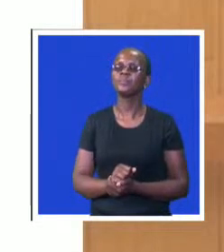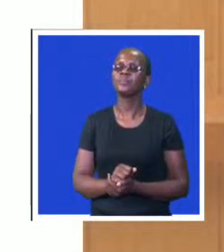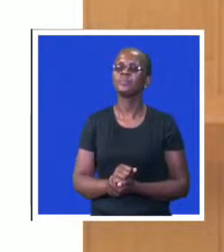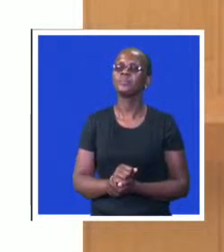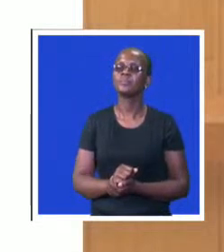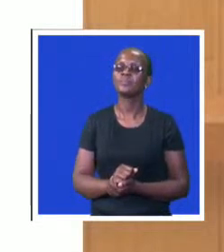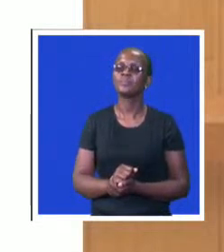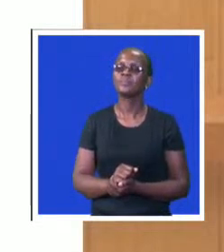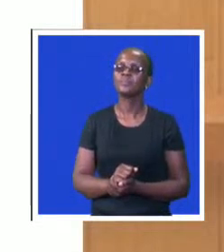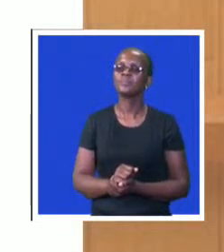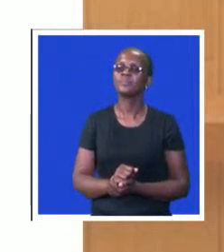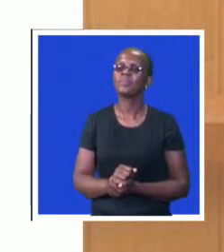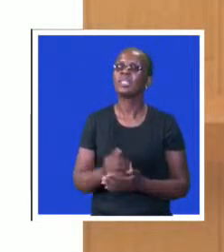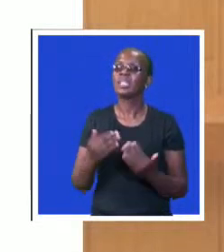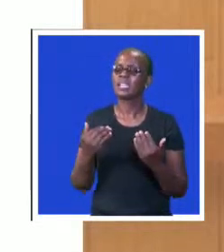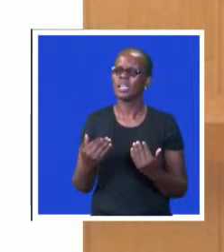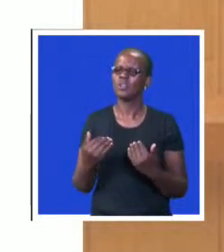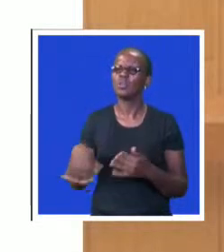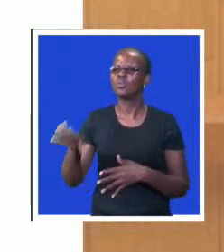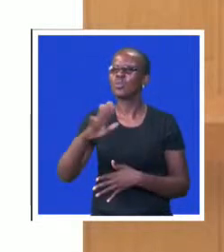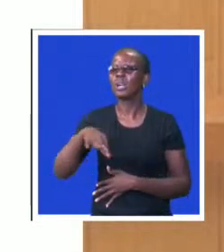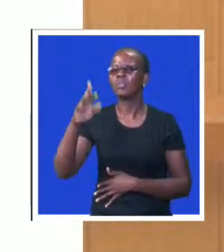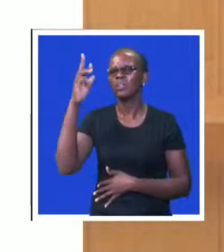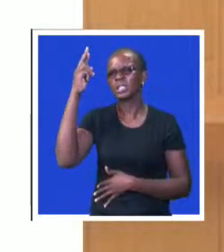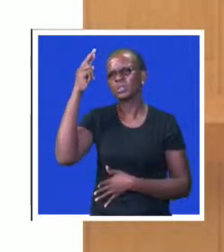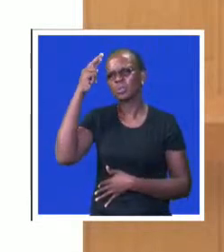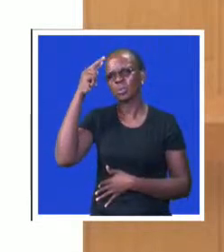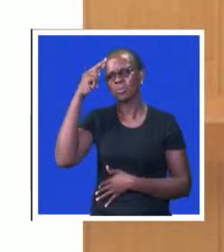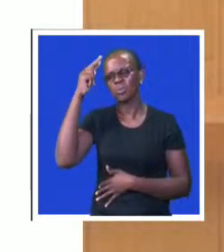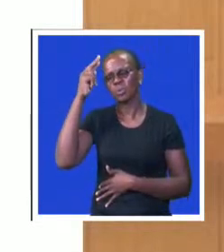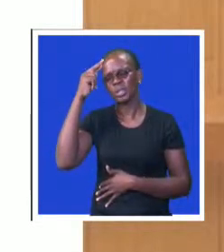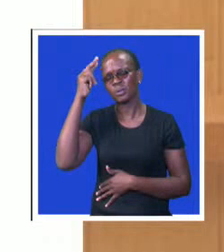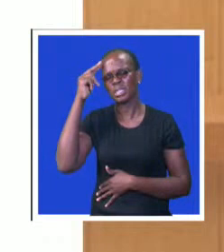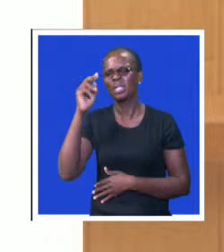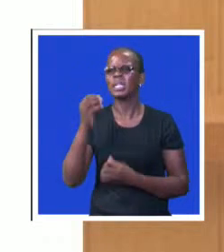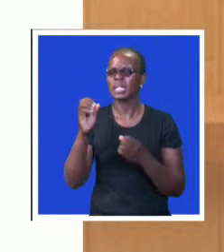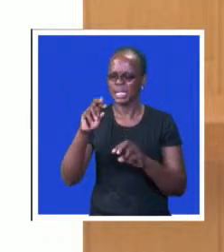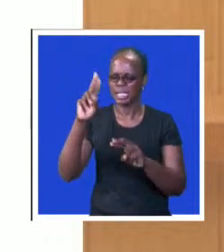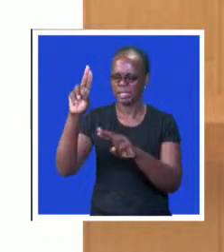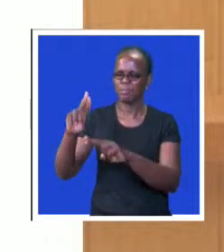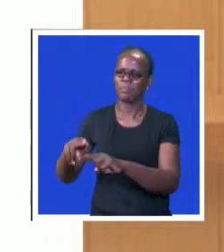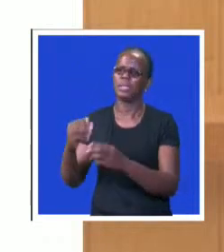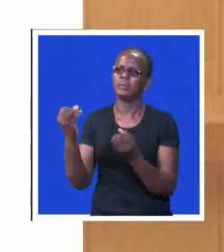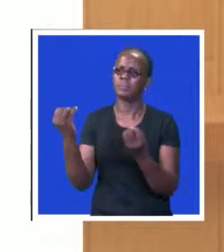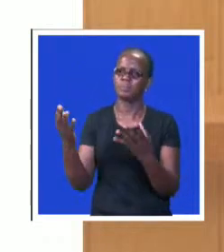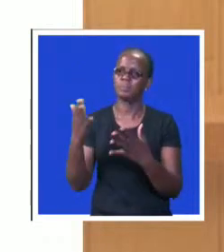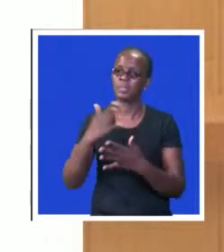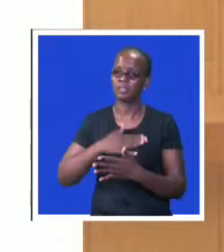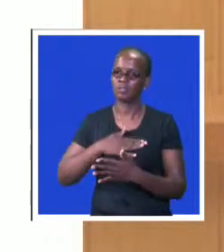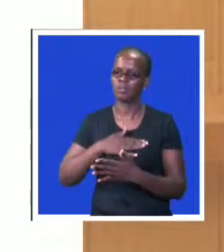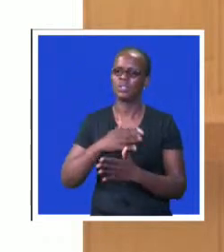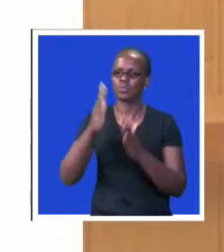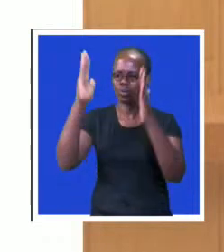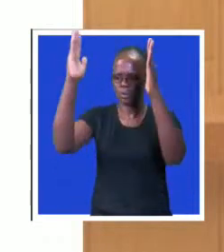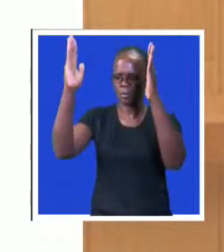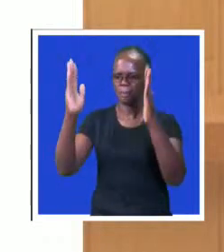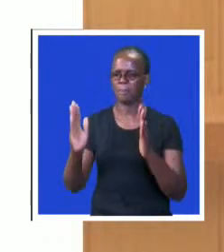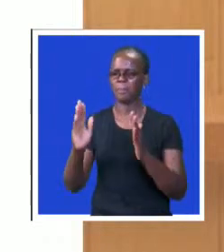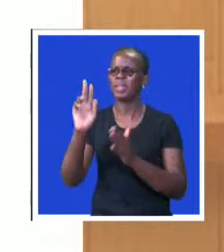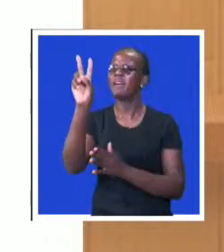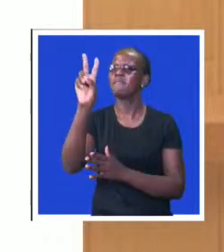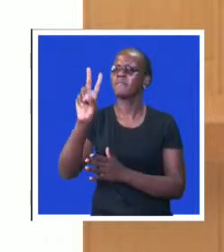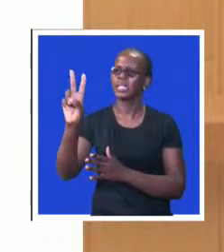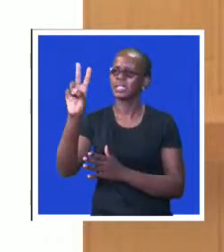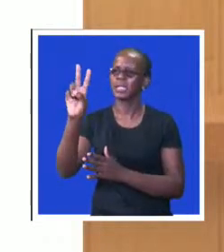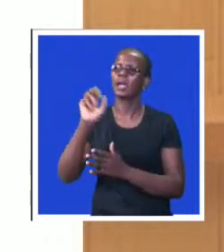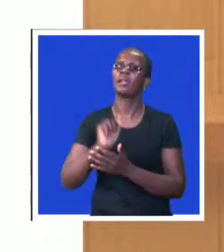numbers, always remember that you must place the numbers in a vertical manner. We